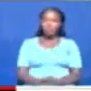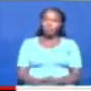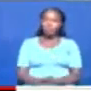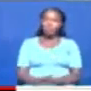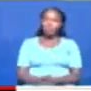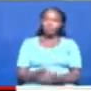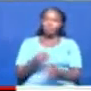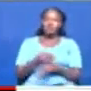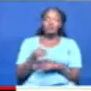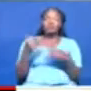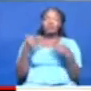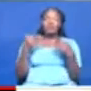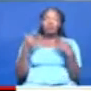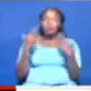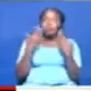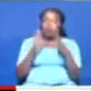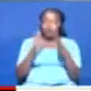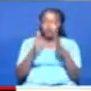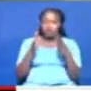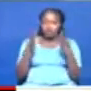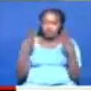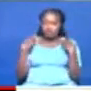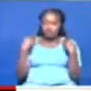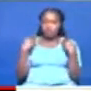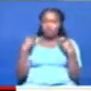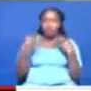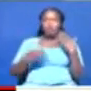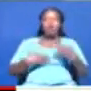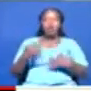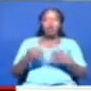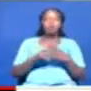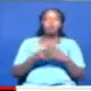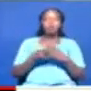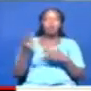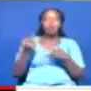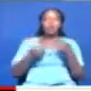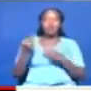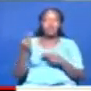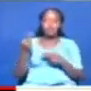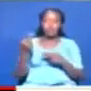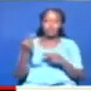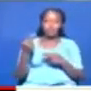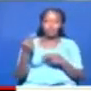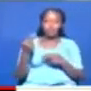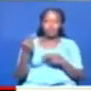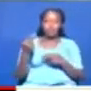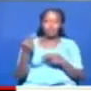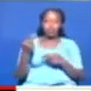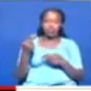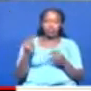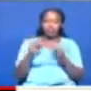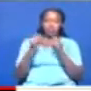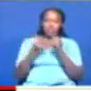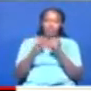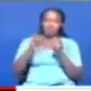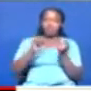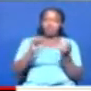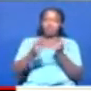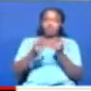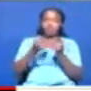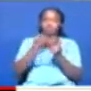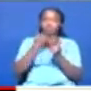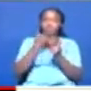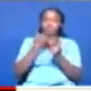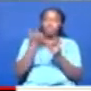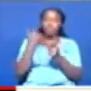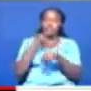game, Bobby said that he was glad to open the season on a high note. He said his team has rectified mistake made in the last